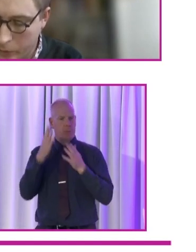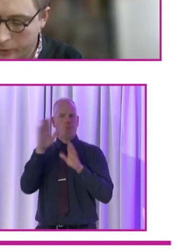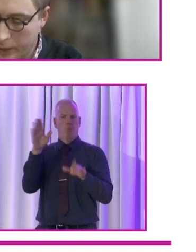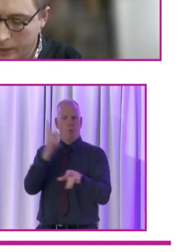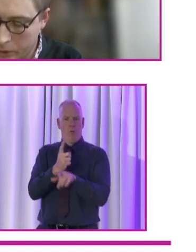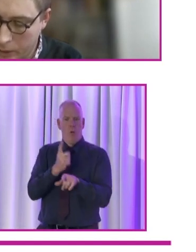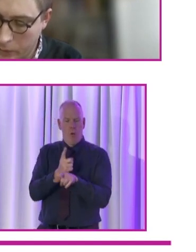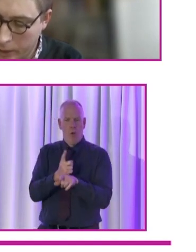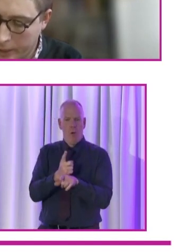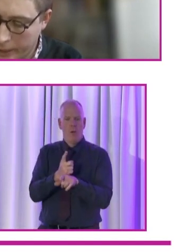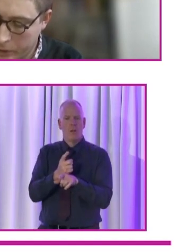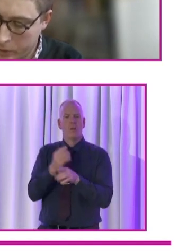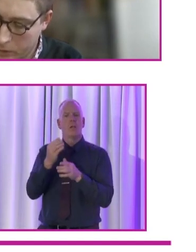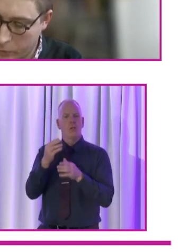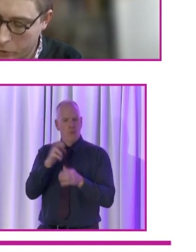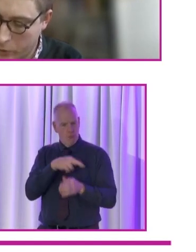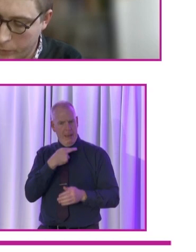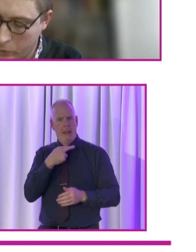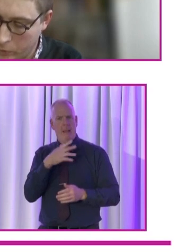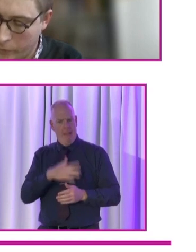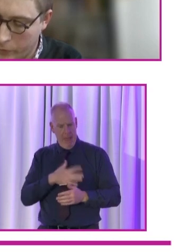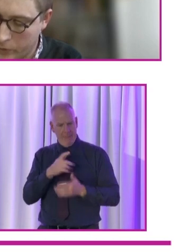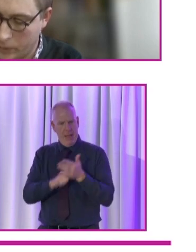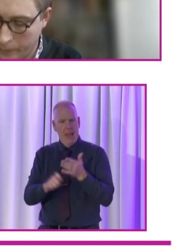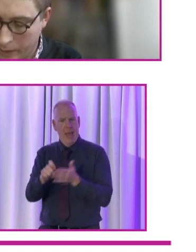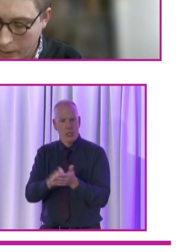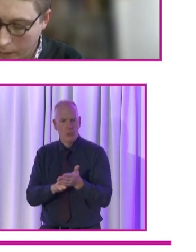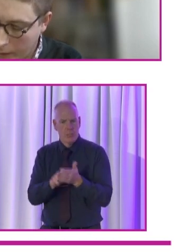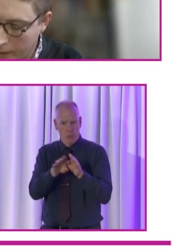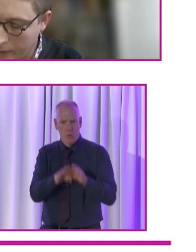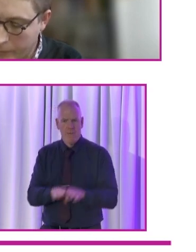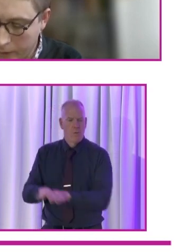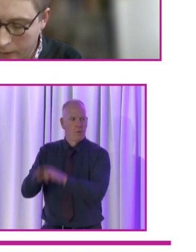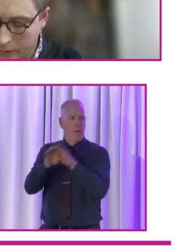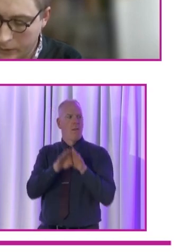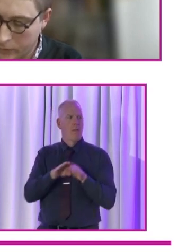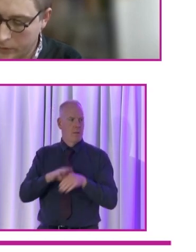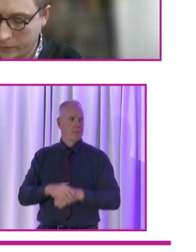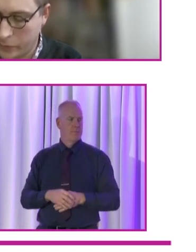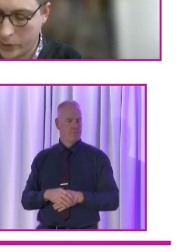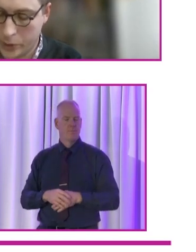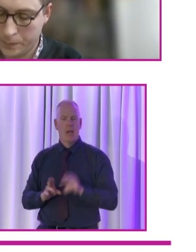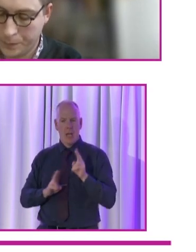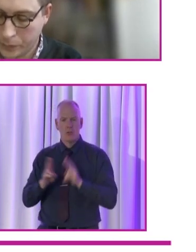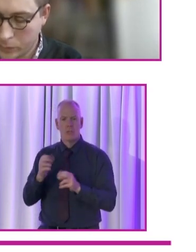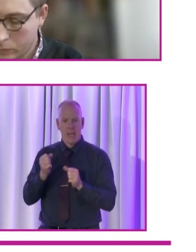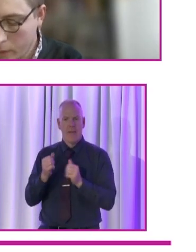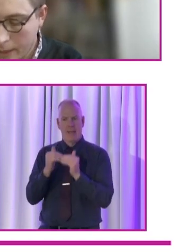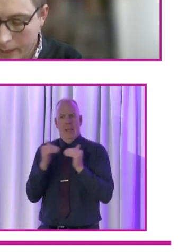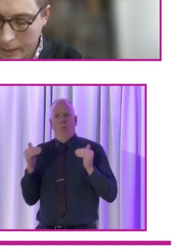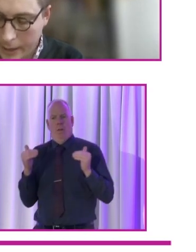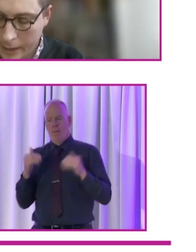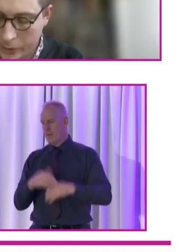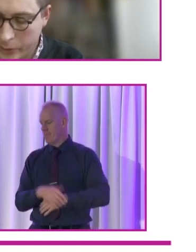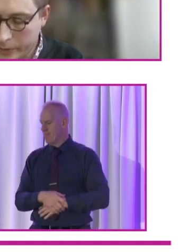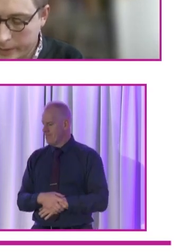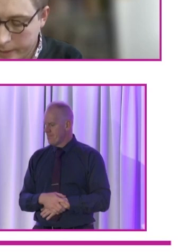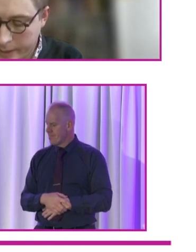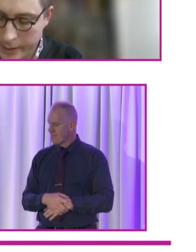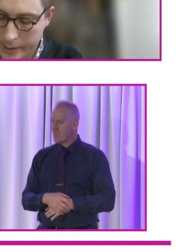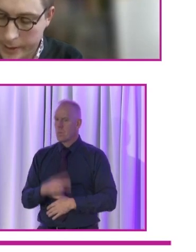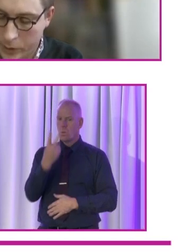in periodic and genuine elections, which shall be universal and held by equal suffrage.